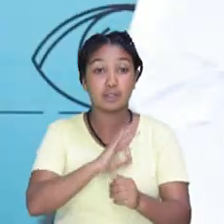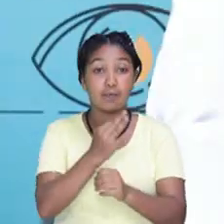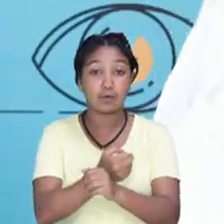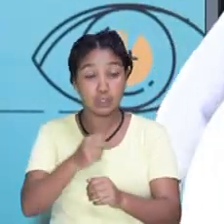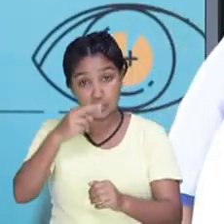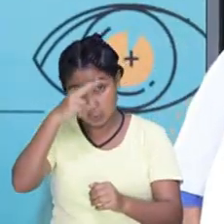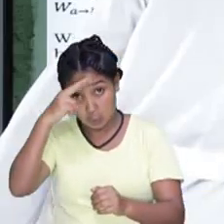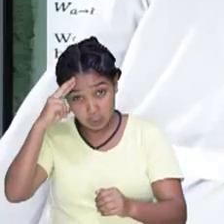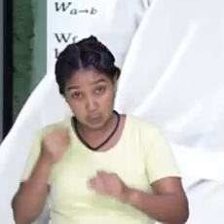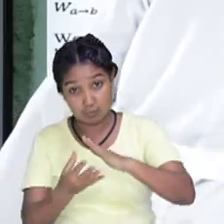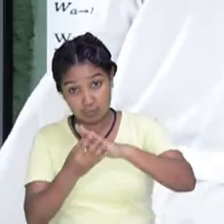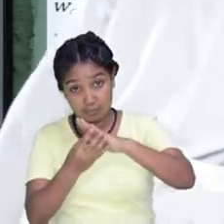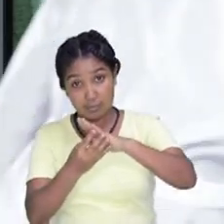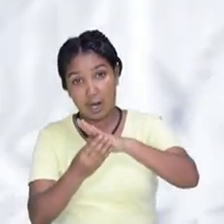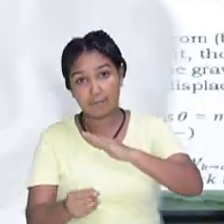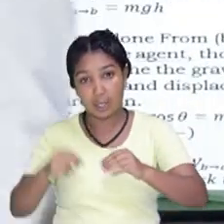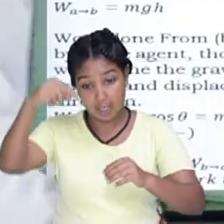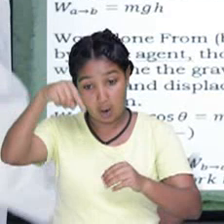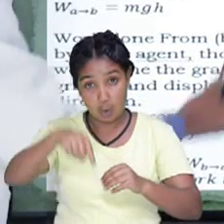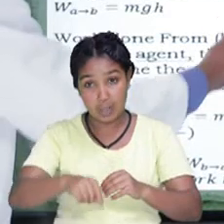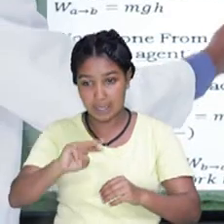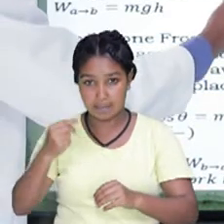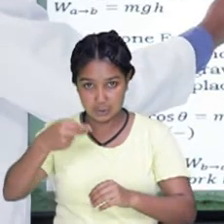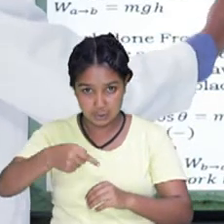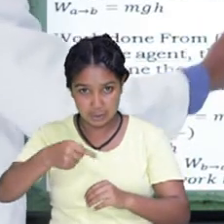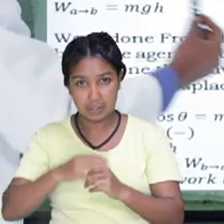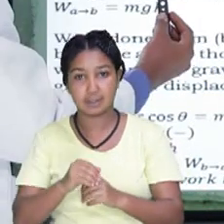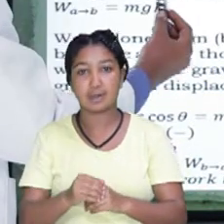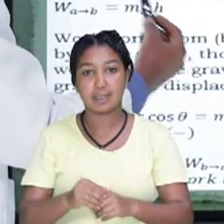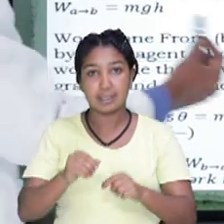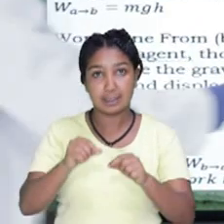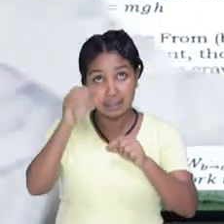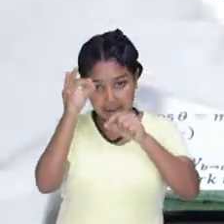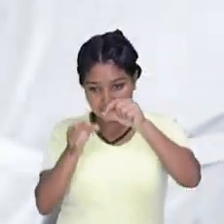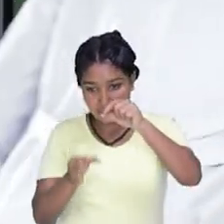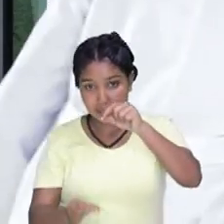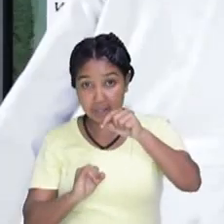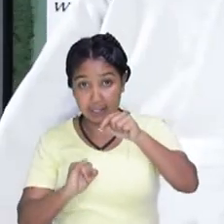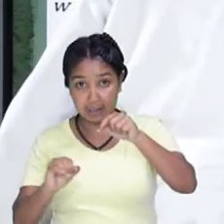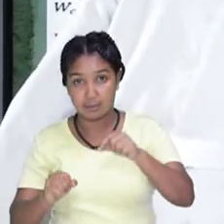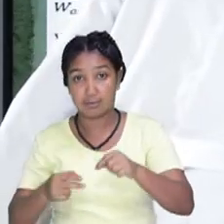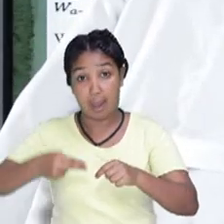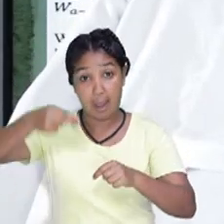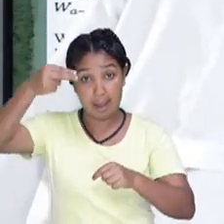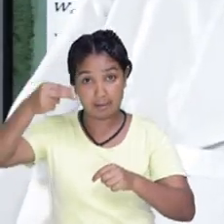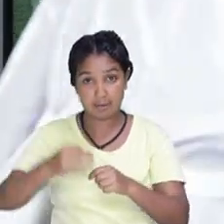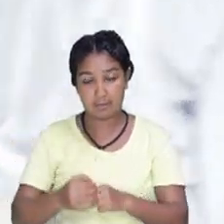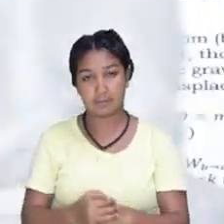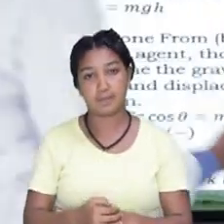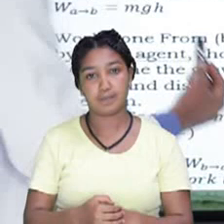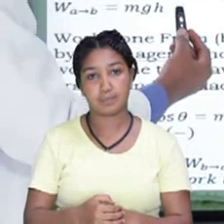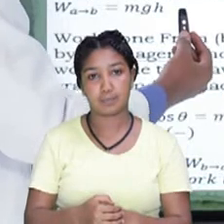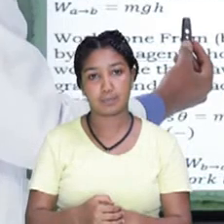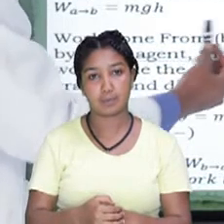due to gravity. There is a downward force, which is mg. And the displacement S is the height from this to